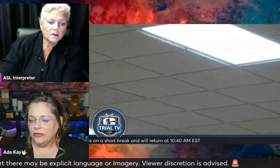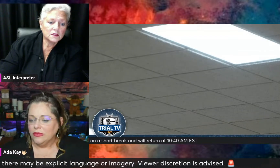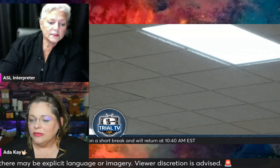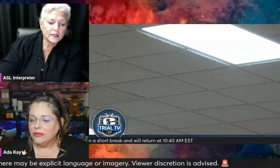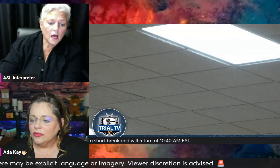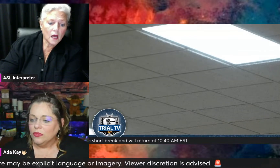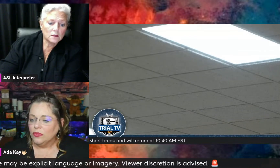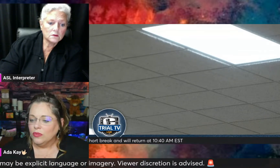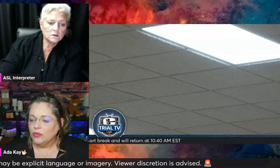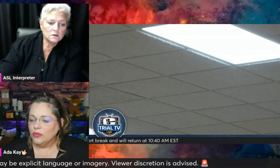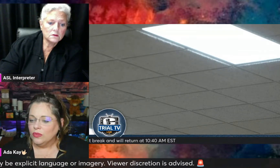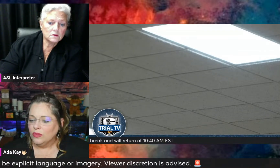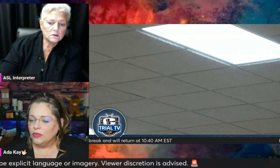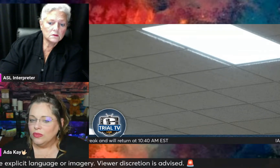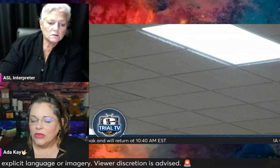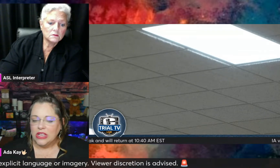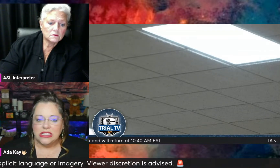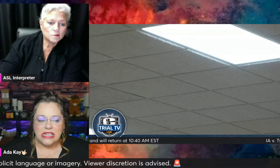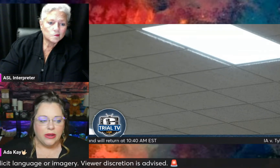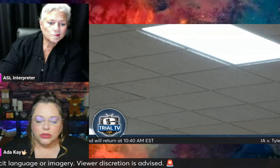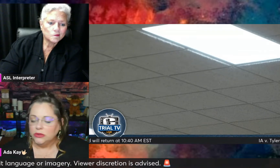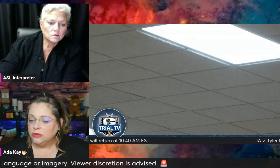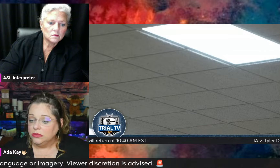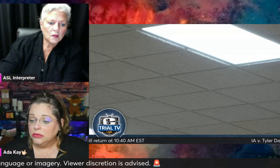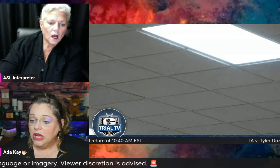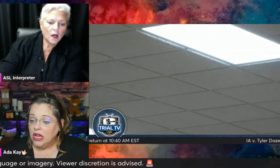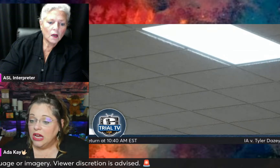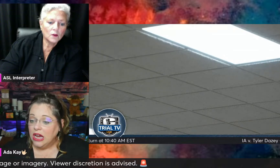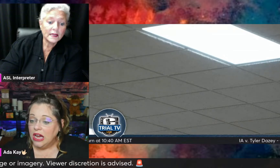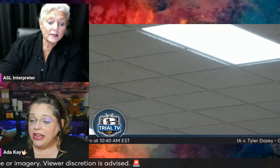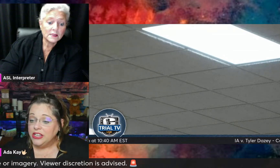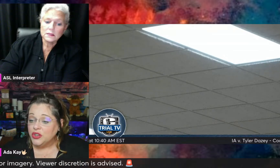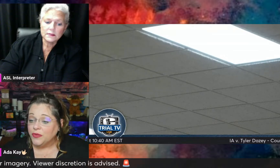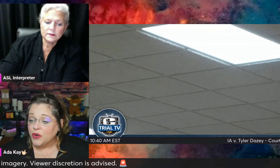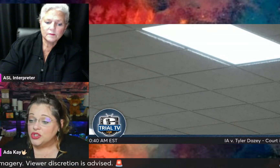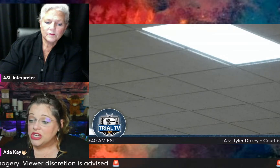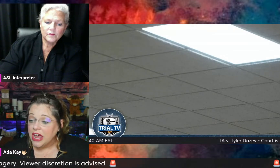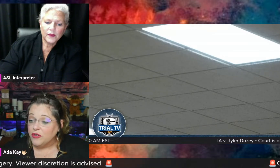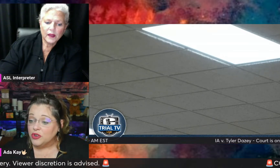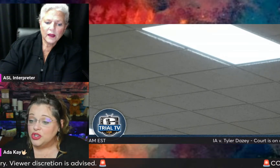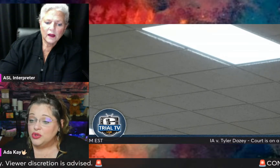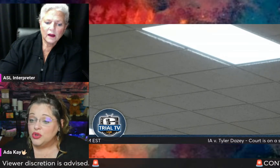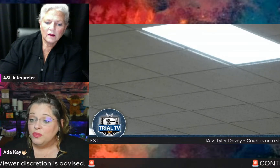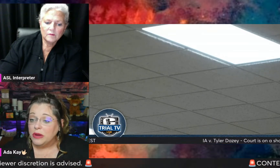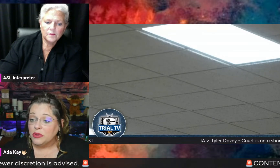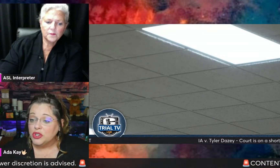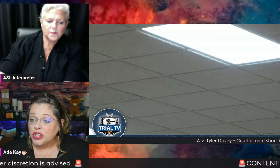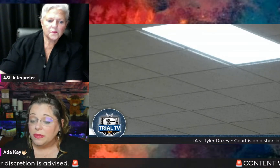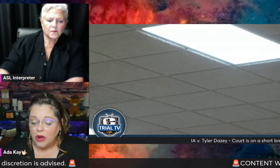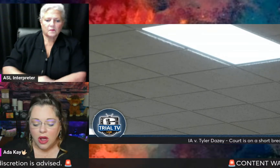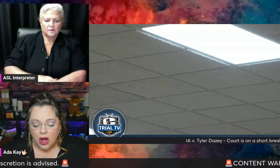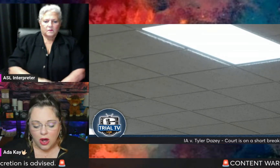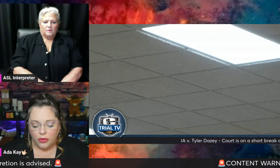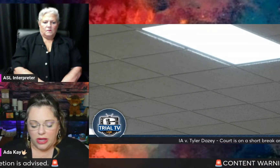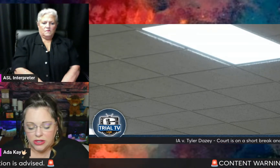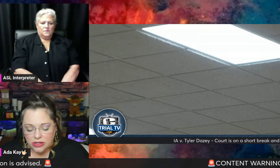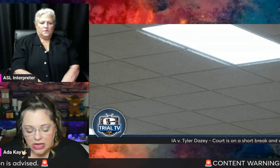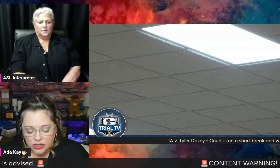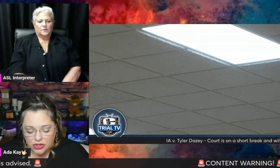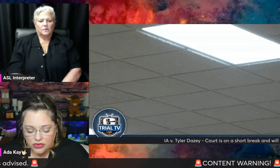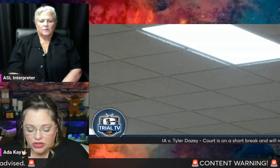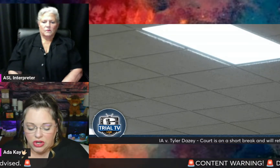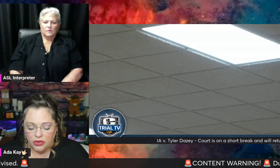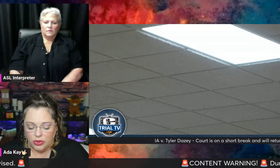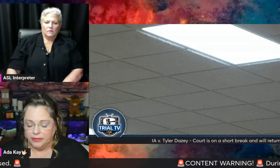I couldn't see that. It's a sound. Oh, the It's your first ever YouTube membership? Oh,